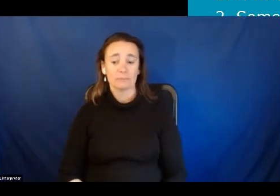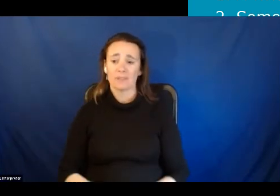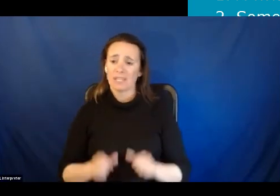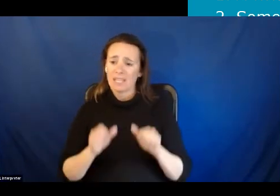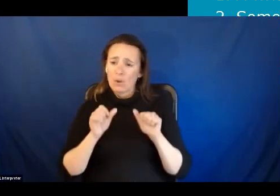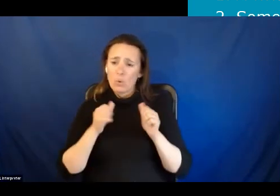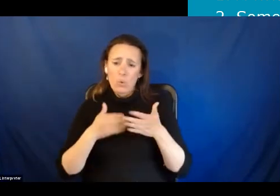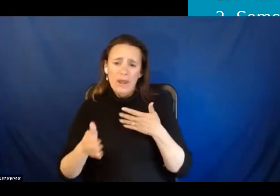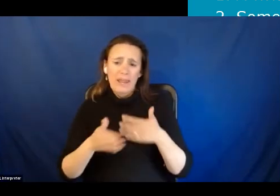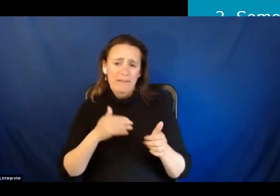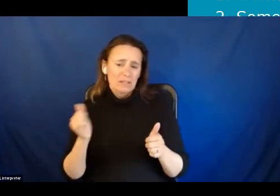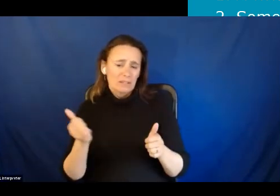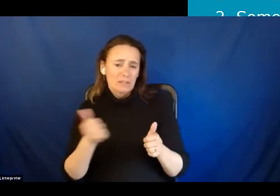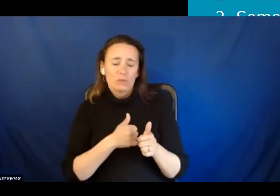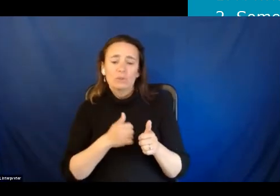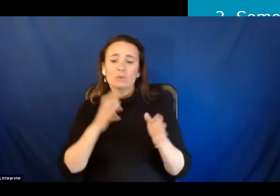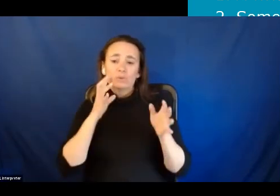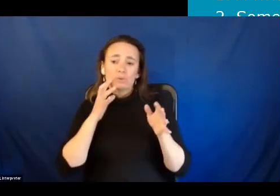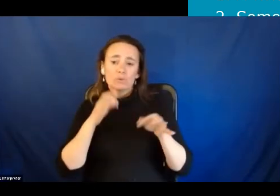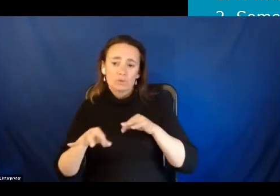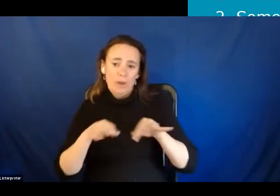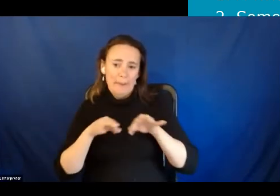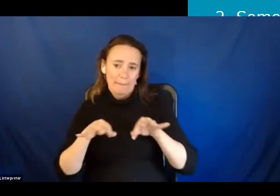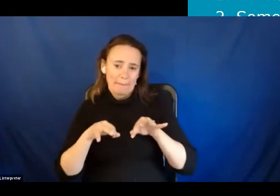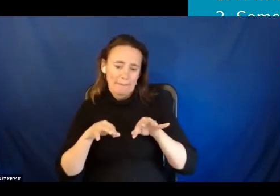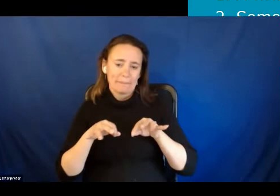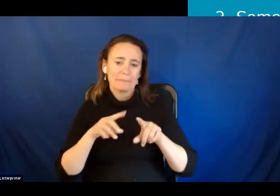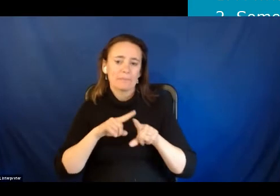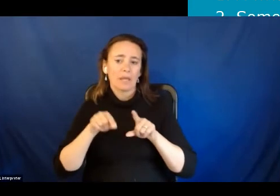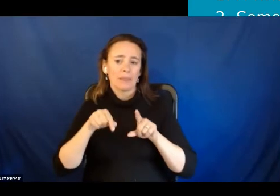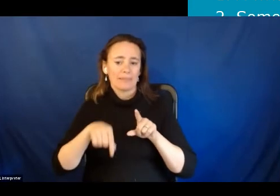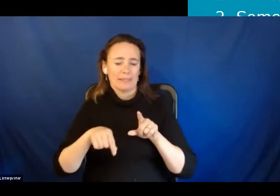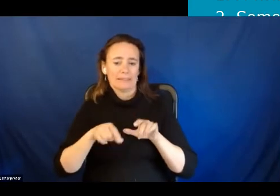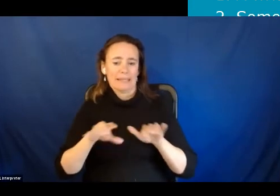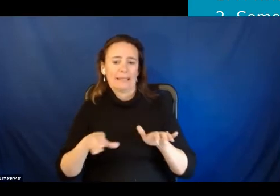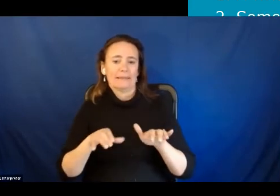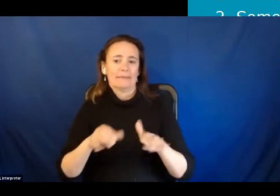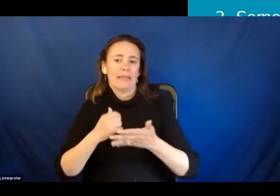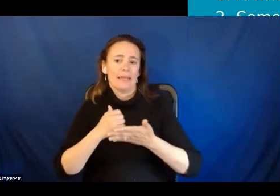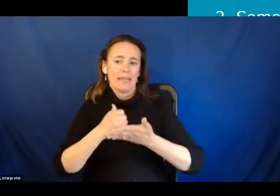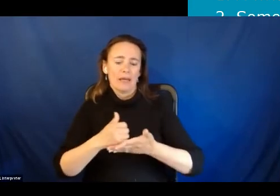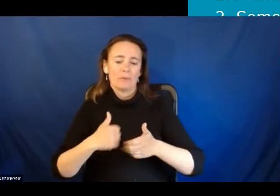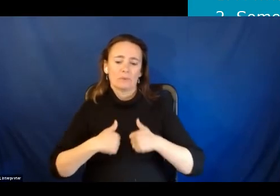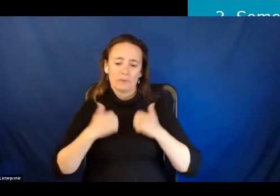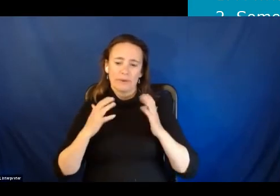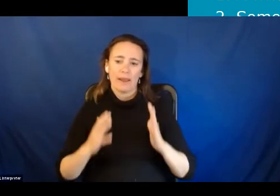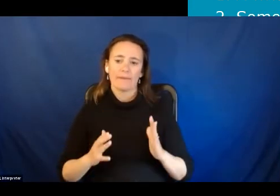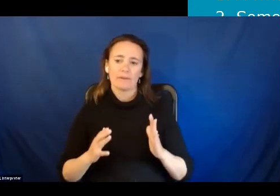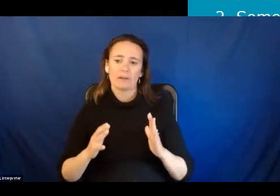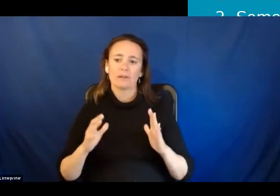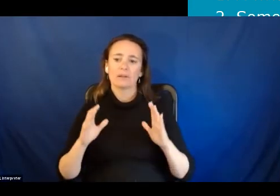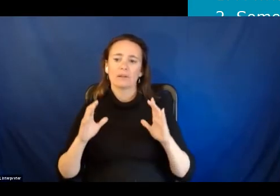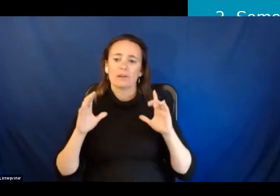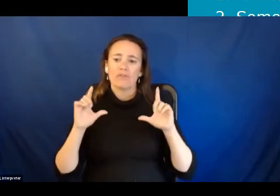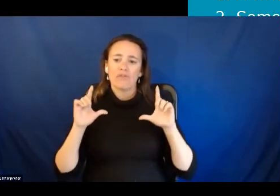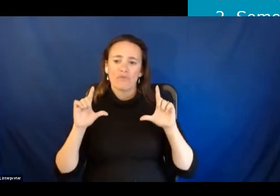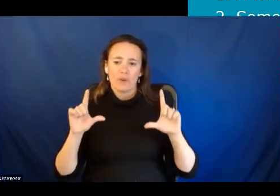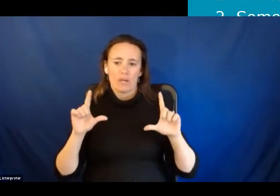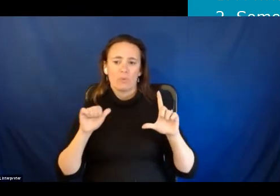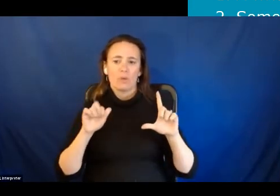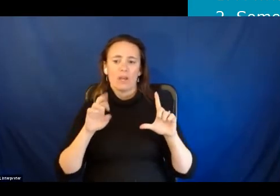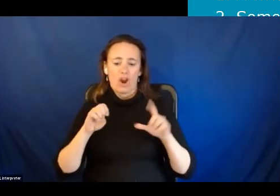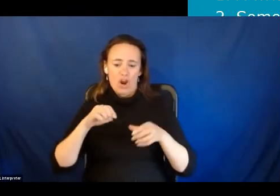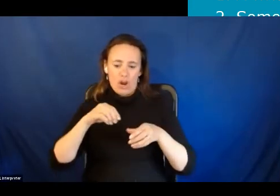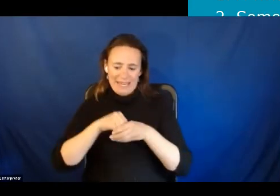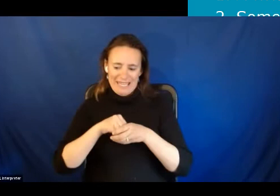you describe it to be, but this activity allows for survivors to frame where they are in their progress on the healing journey.